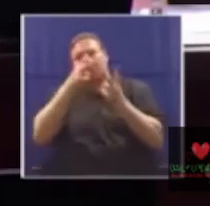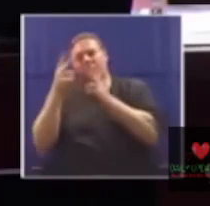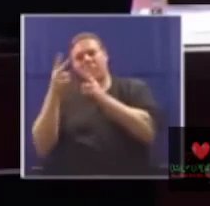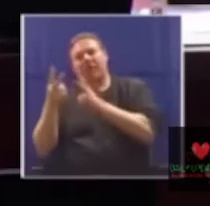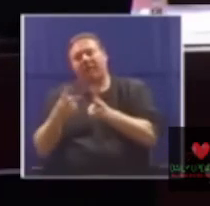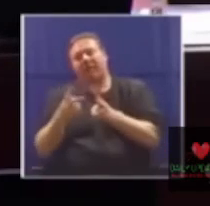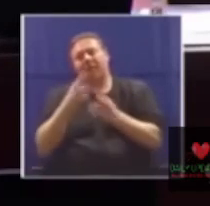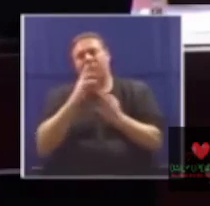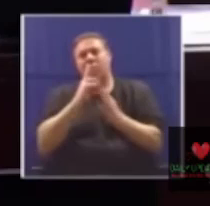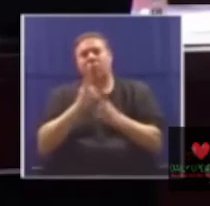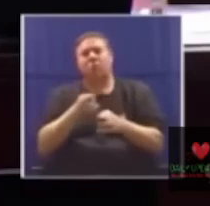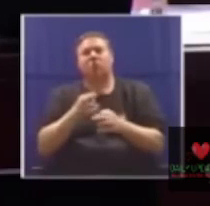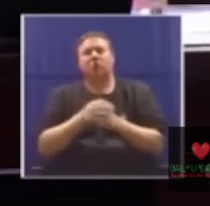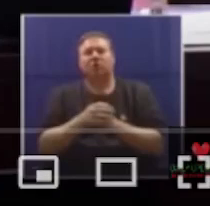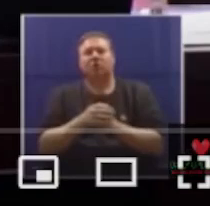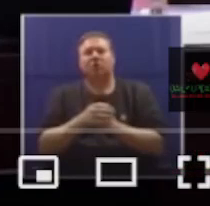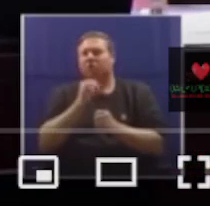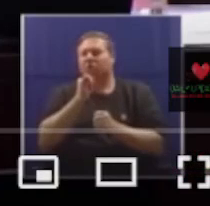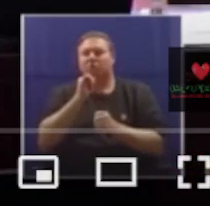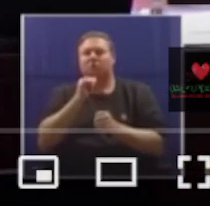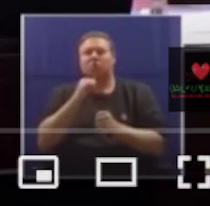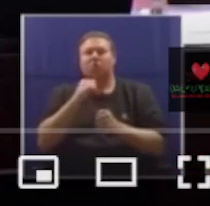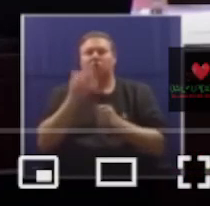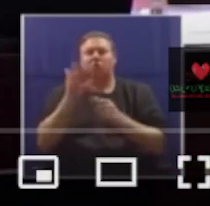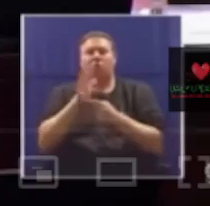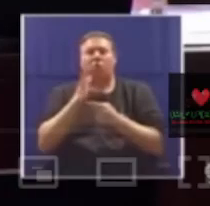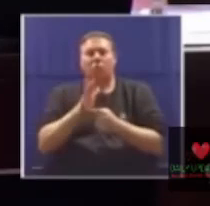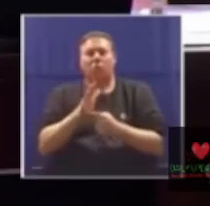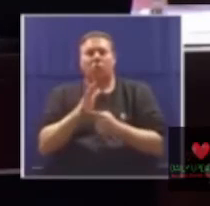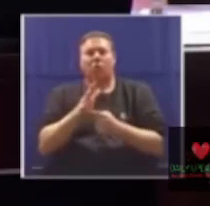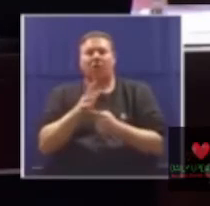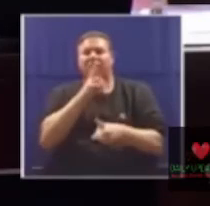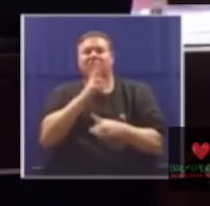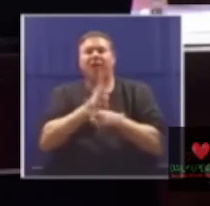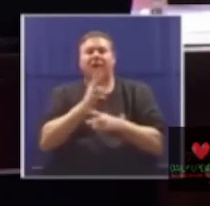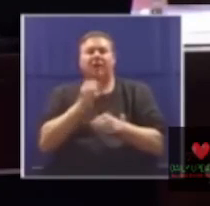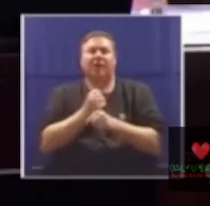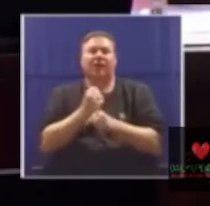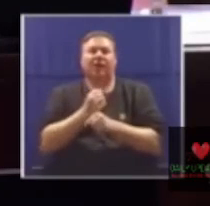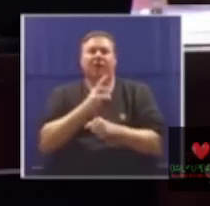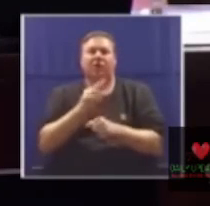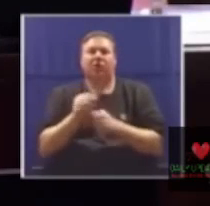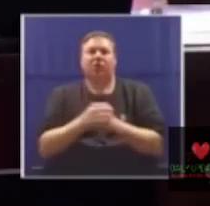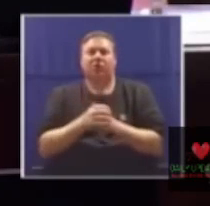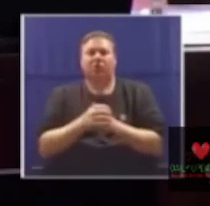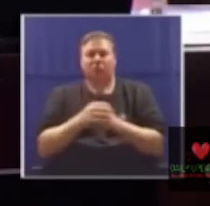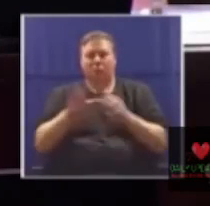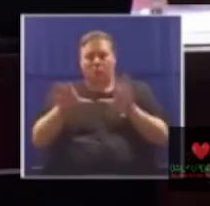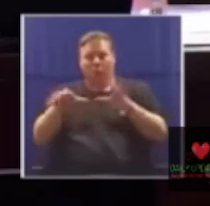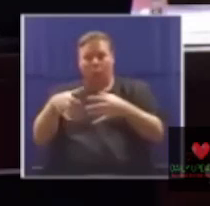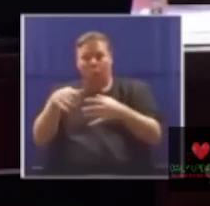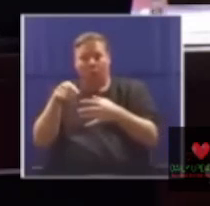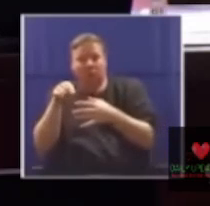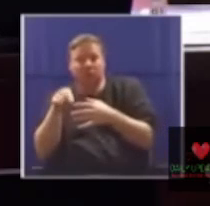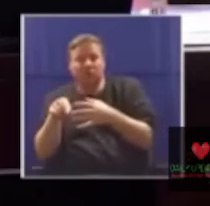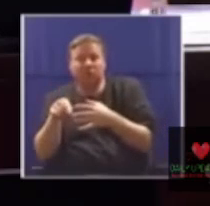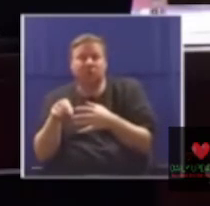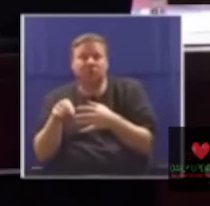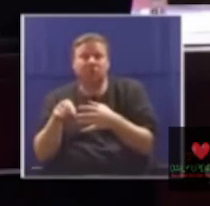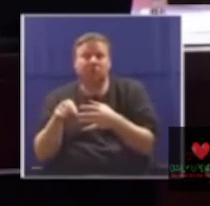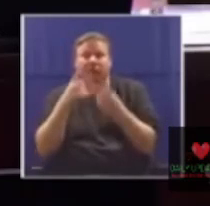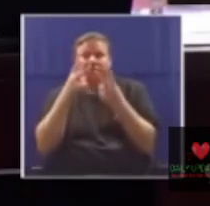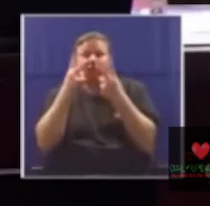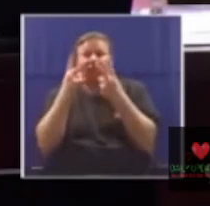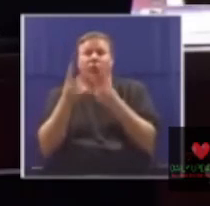to invalidate it. It says that as the panel, they view